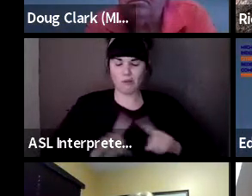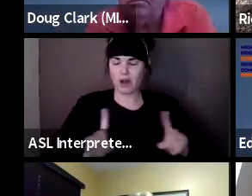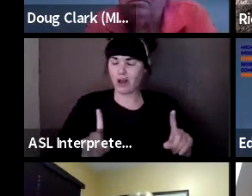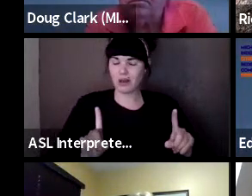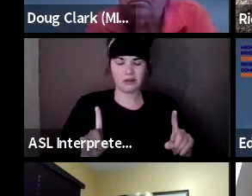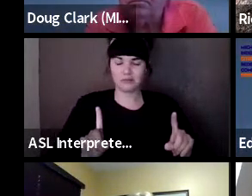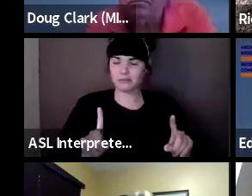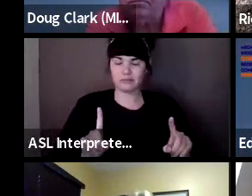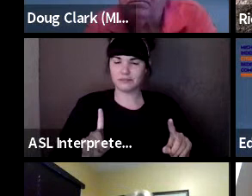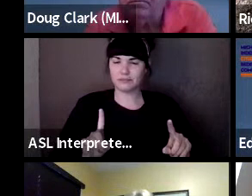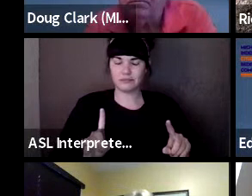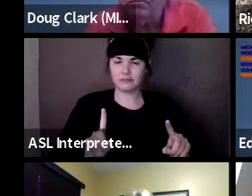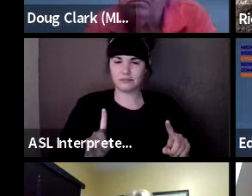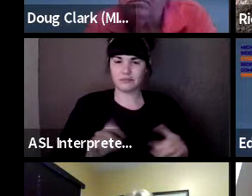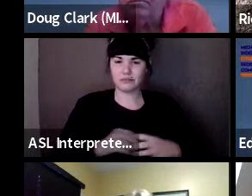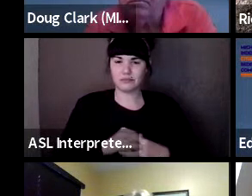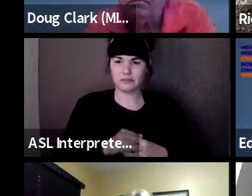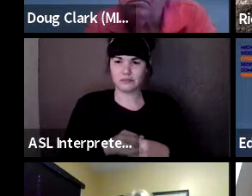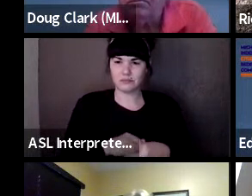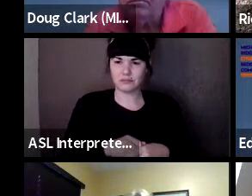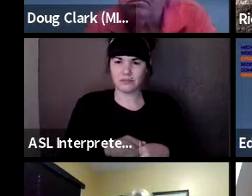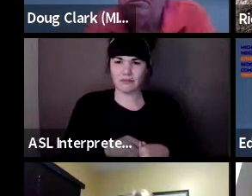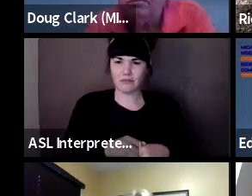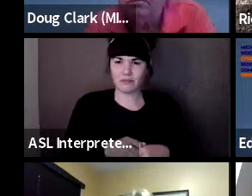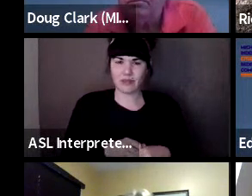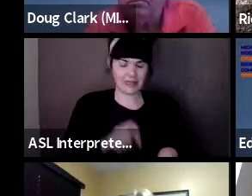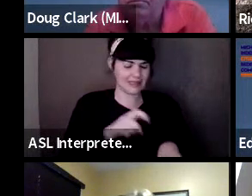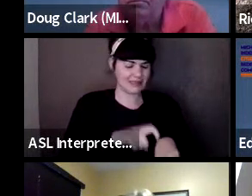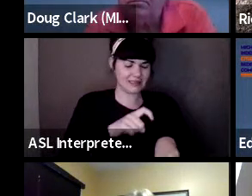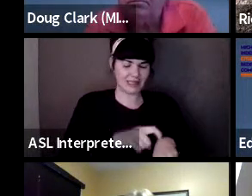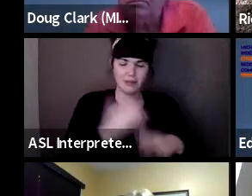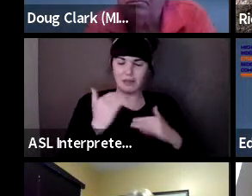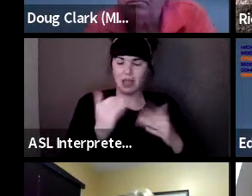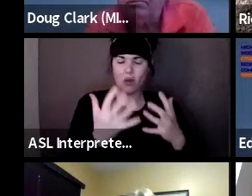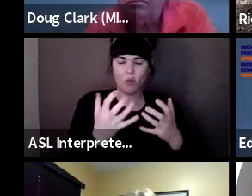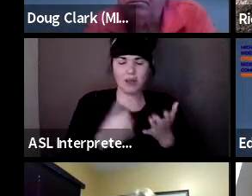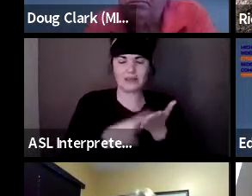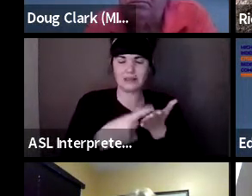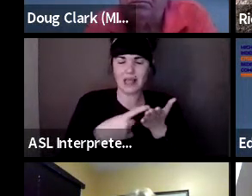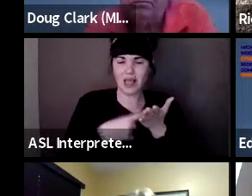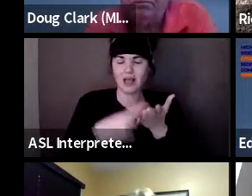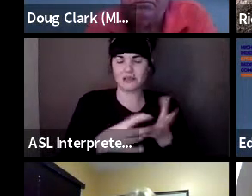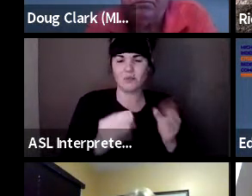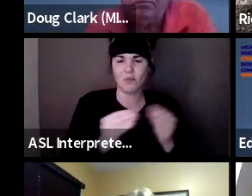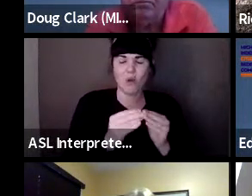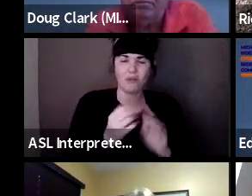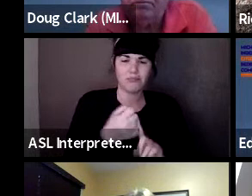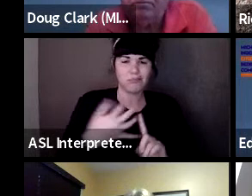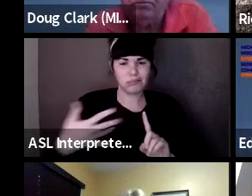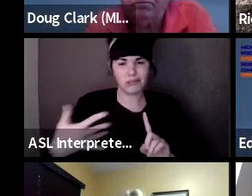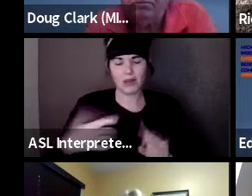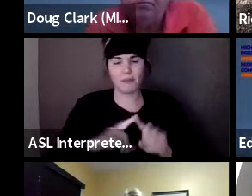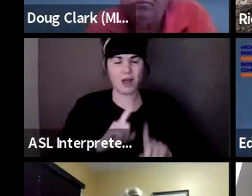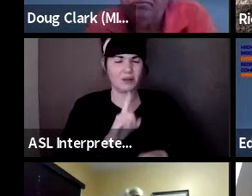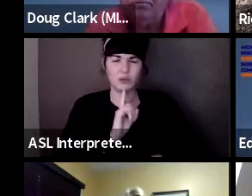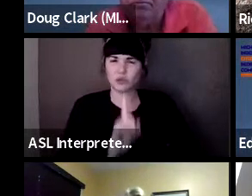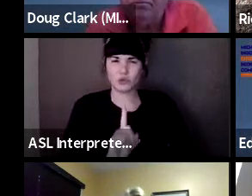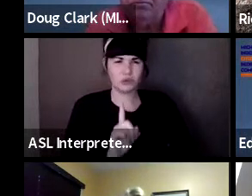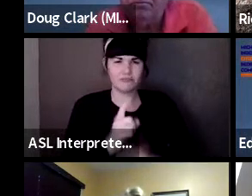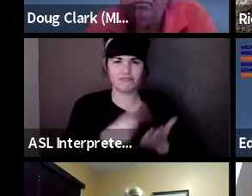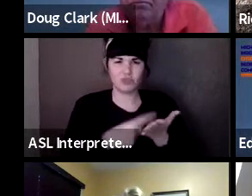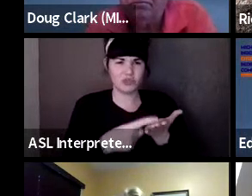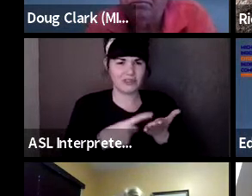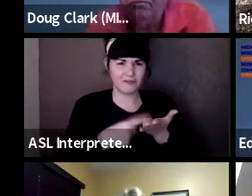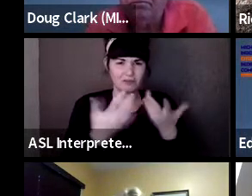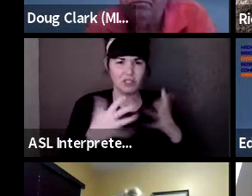about so much that you've already covered, I'm sure. But the process is